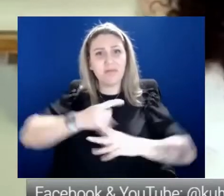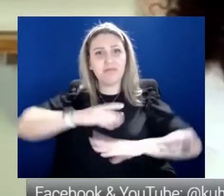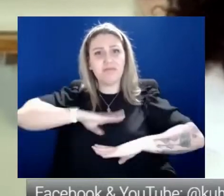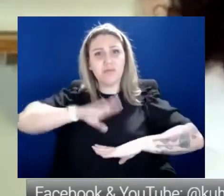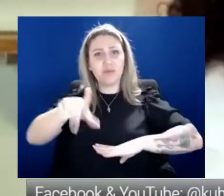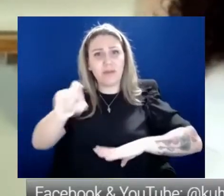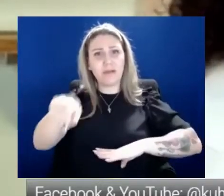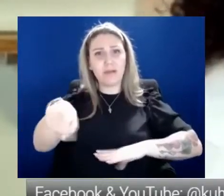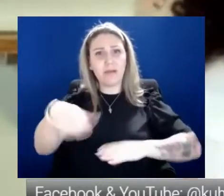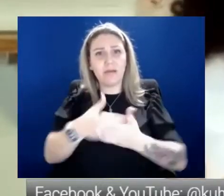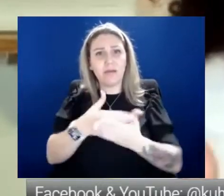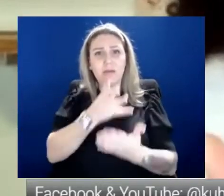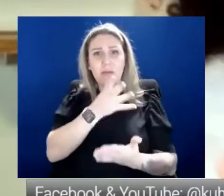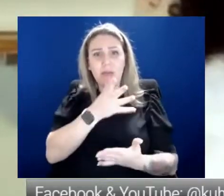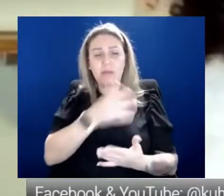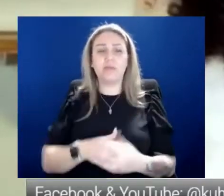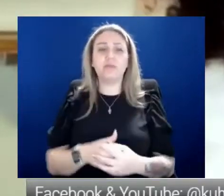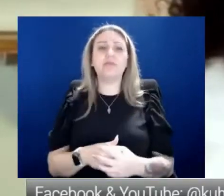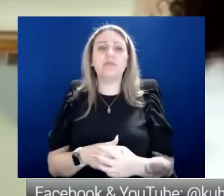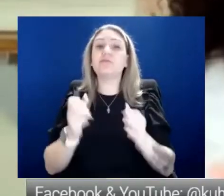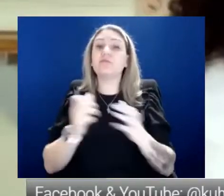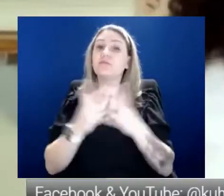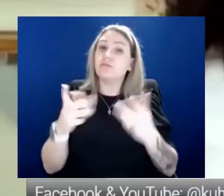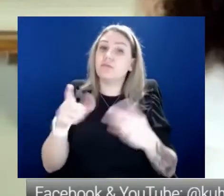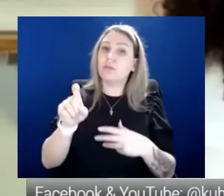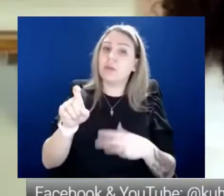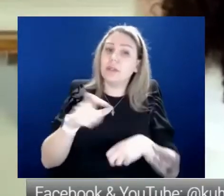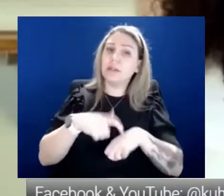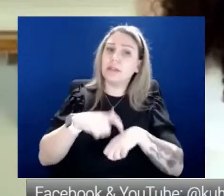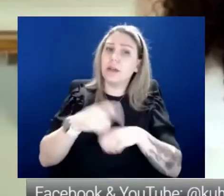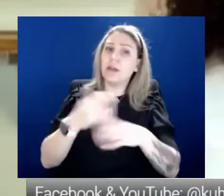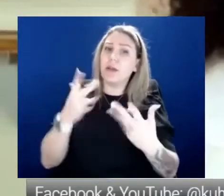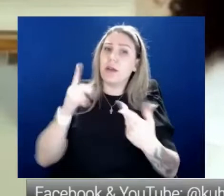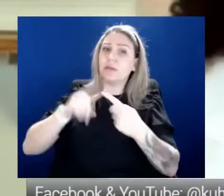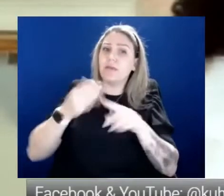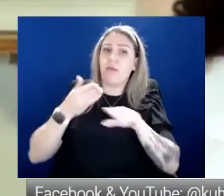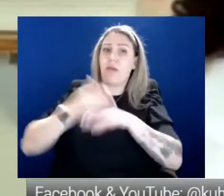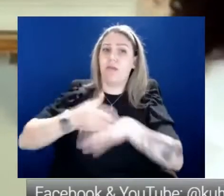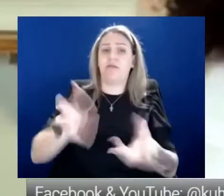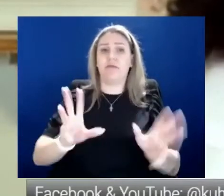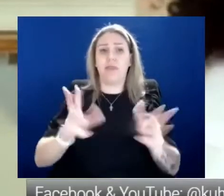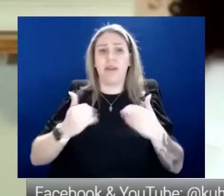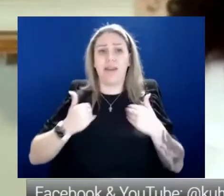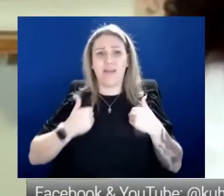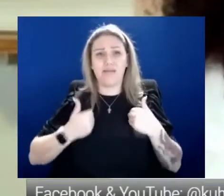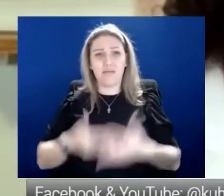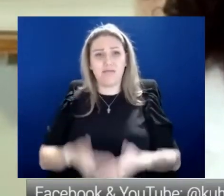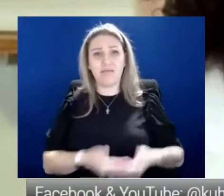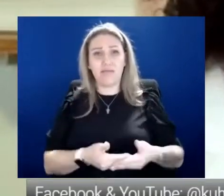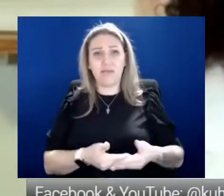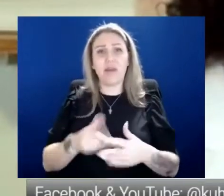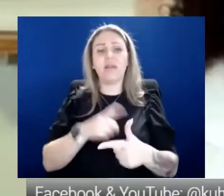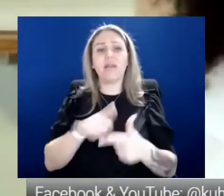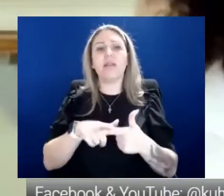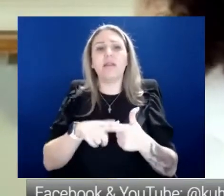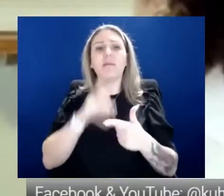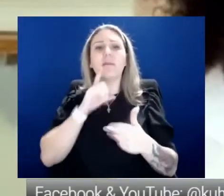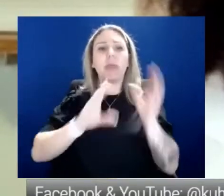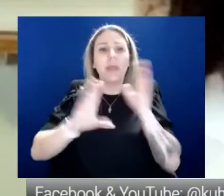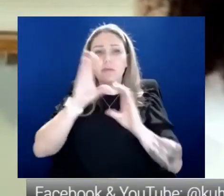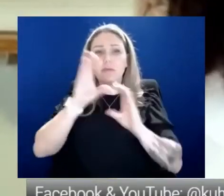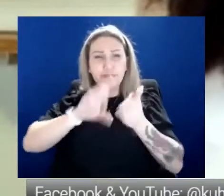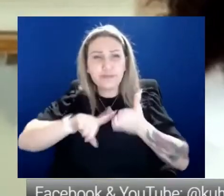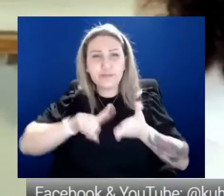think a lot of times we wait until after we have our baby to then start seeking out resources. And it's